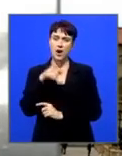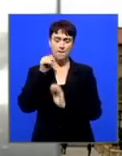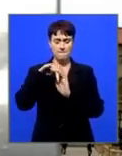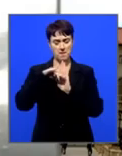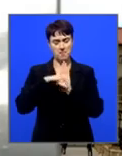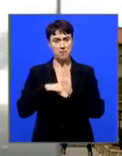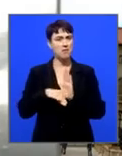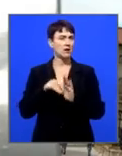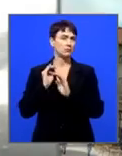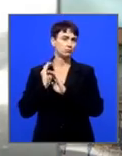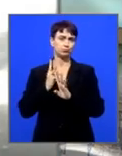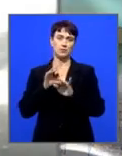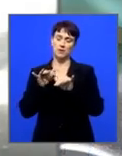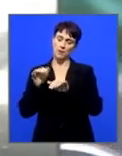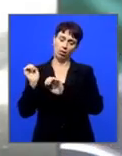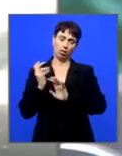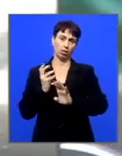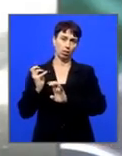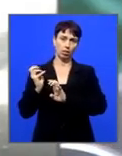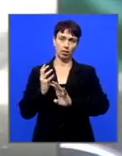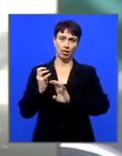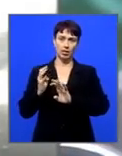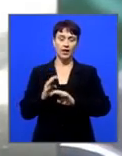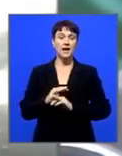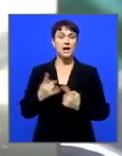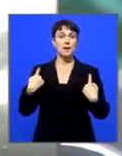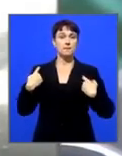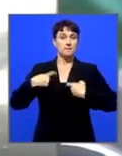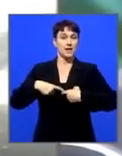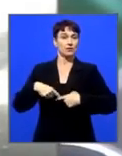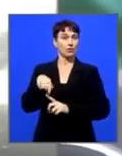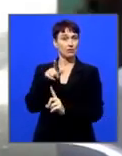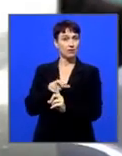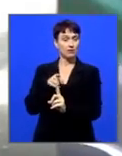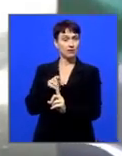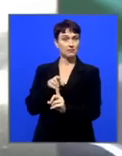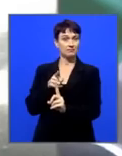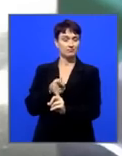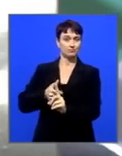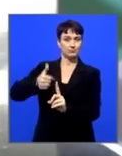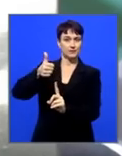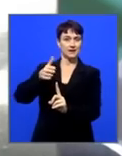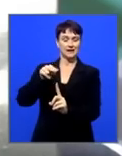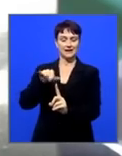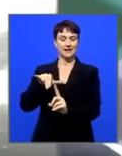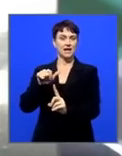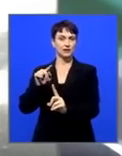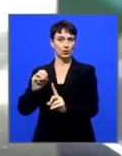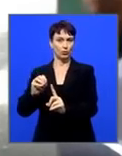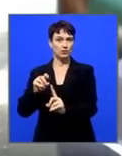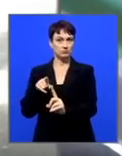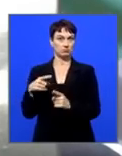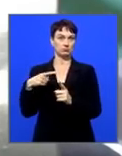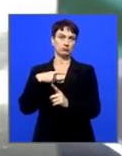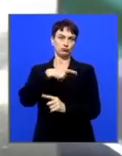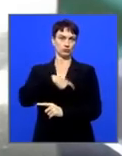that I do have with me here. From Mexico, His Excellency Enrique Peña Nieto, that's the president of